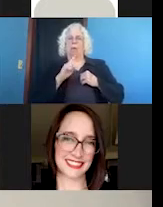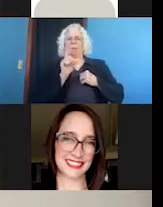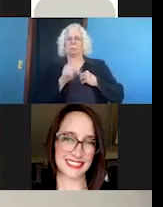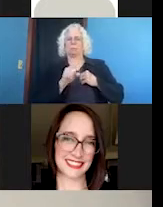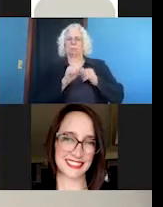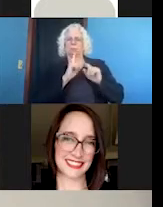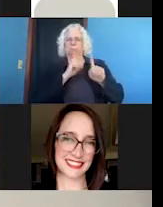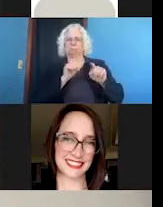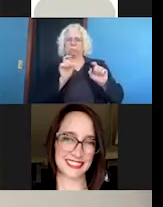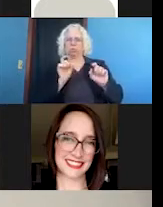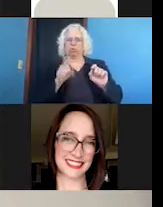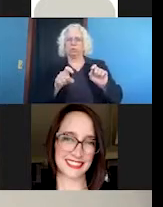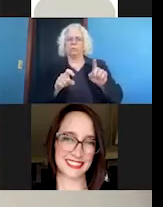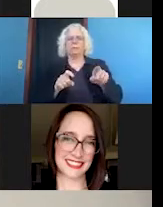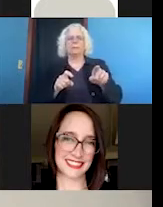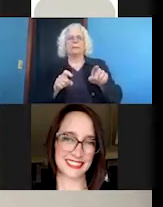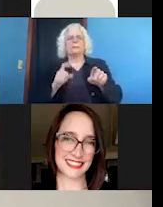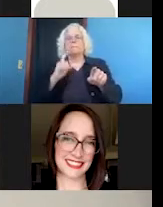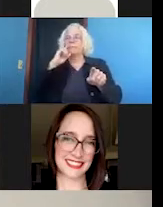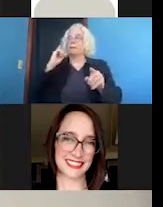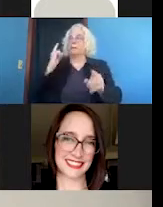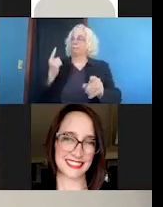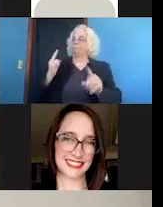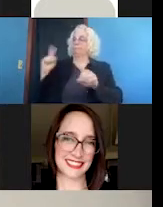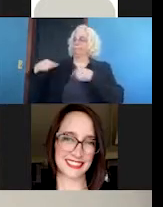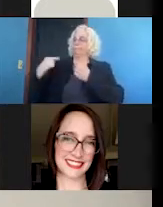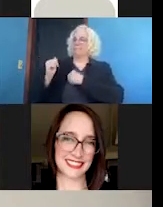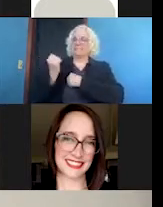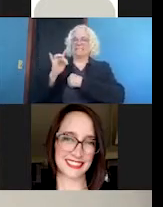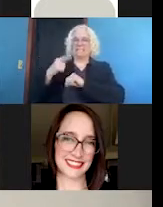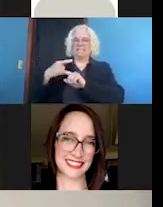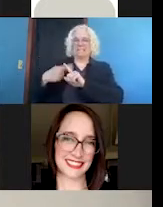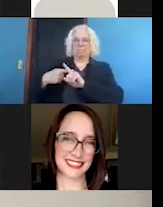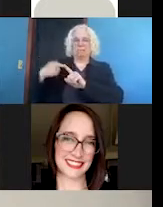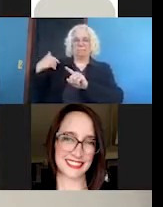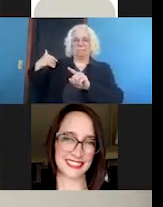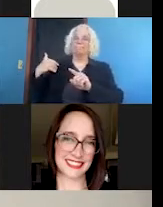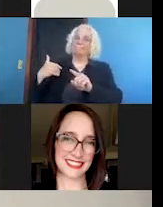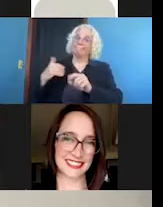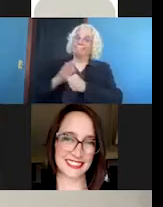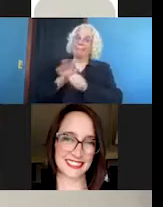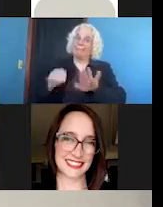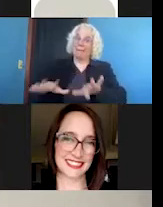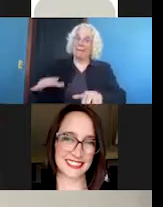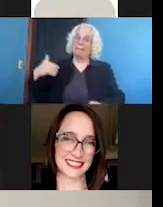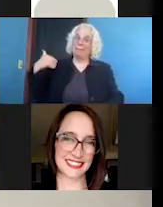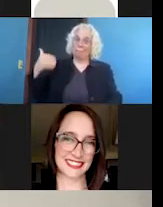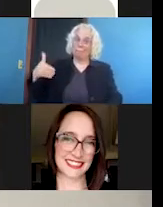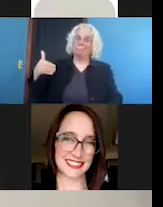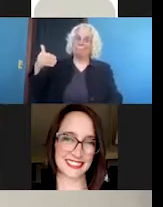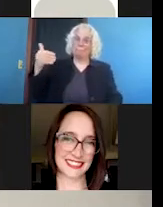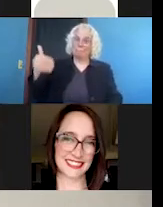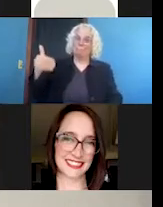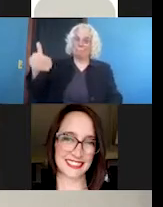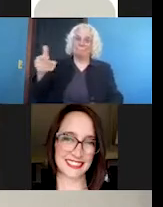of, the last 18 months, right, and the multiple waves of pandemic that our communities